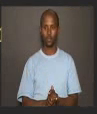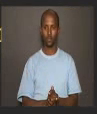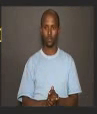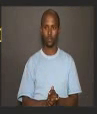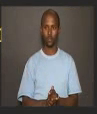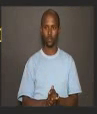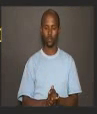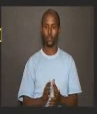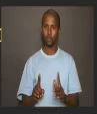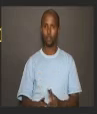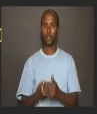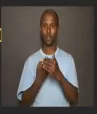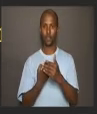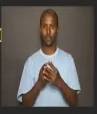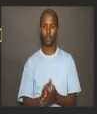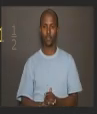Begin.